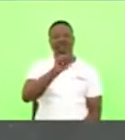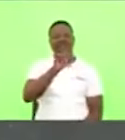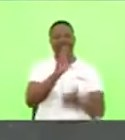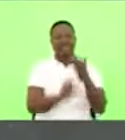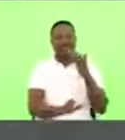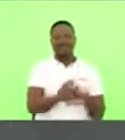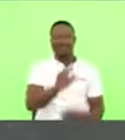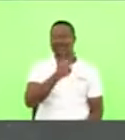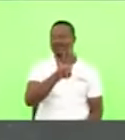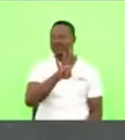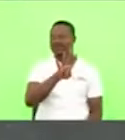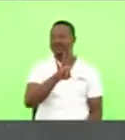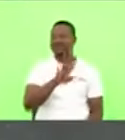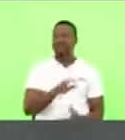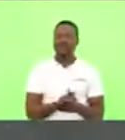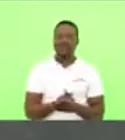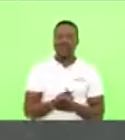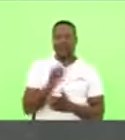chapter 4,